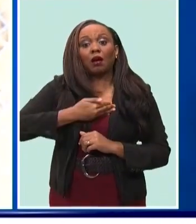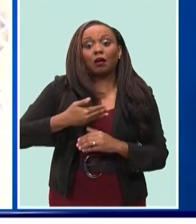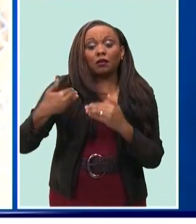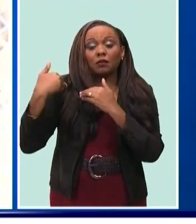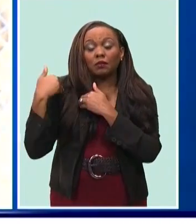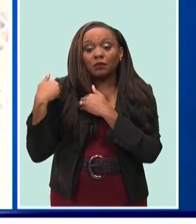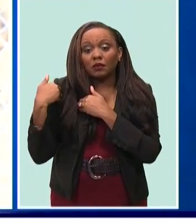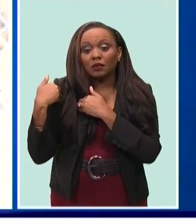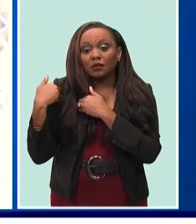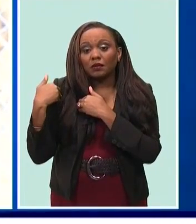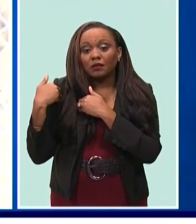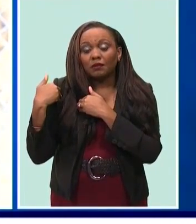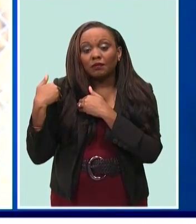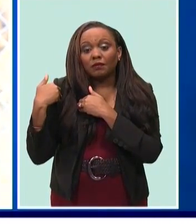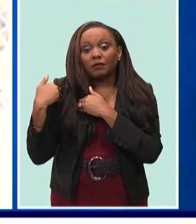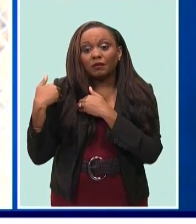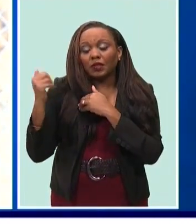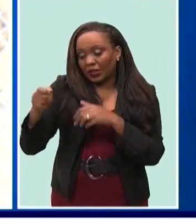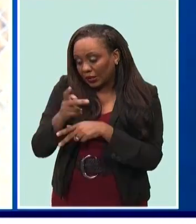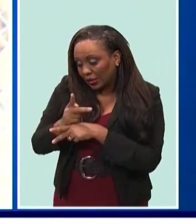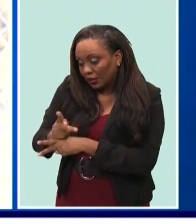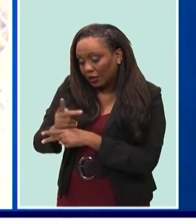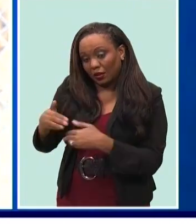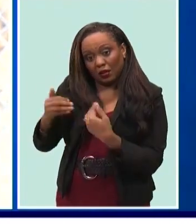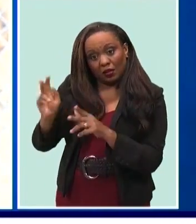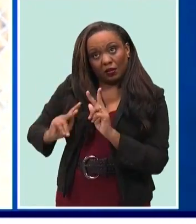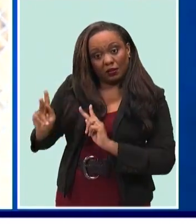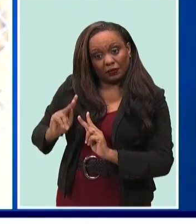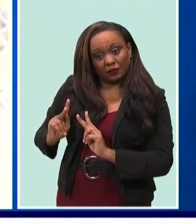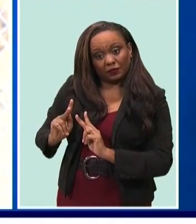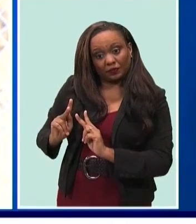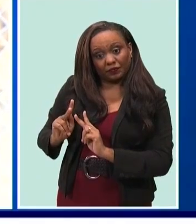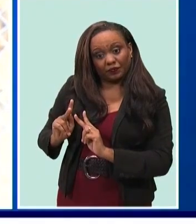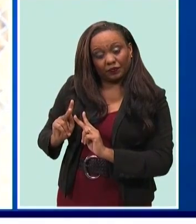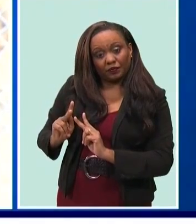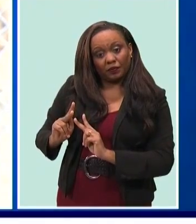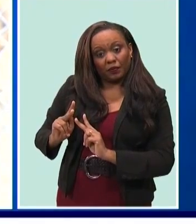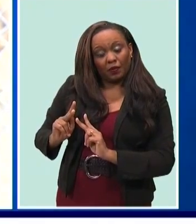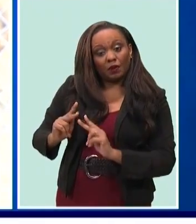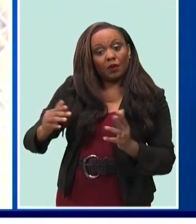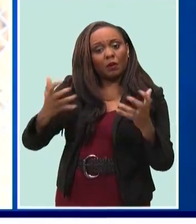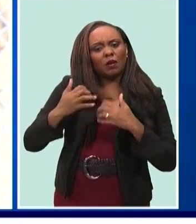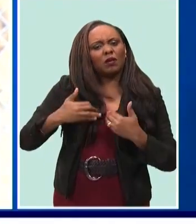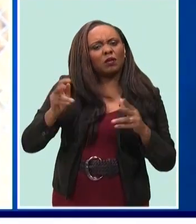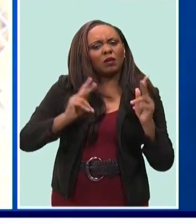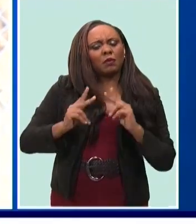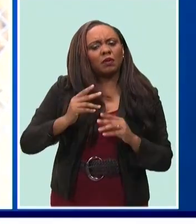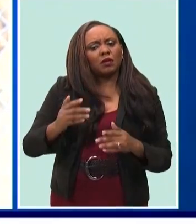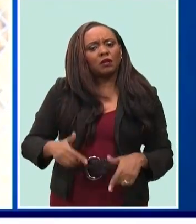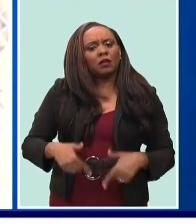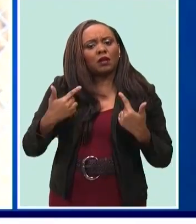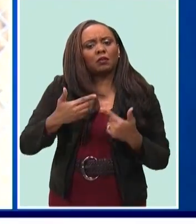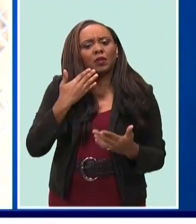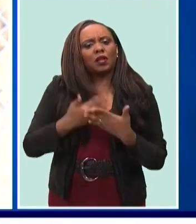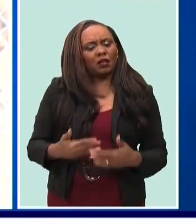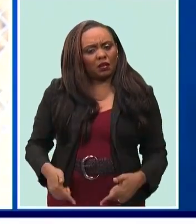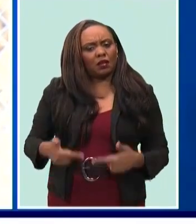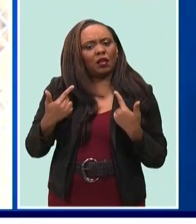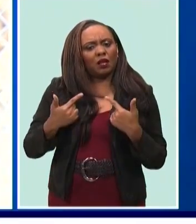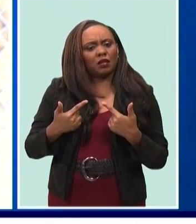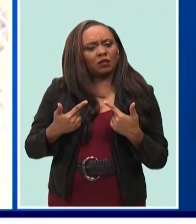up our young people in the way in which their lives can be productive and